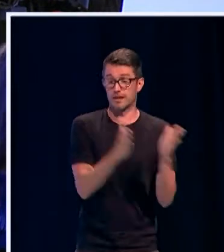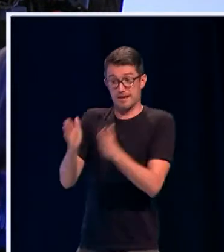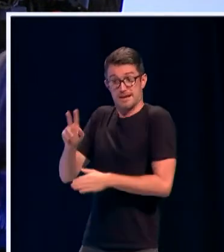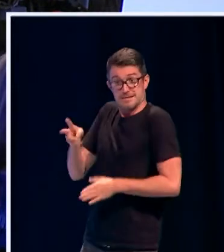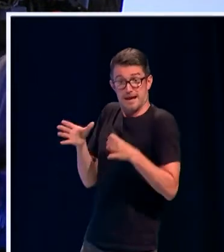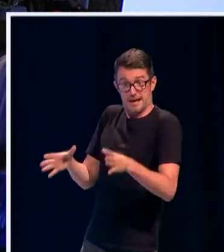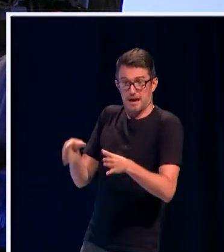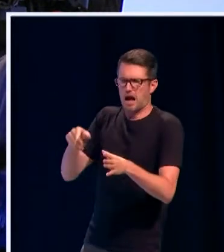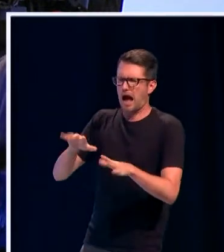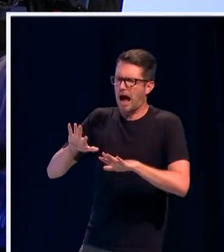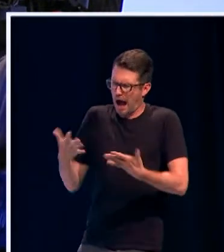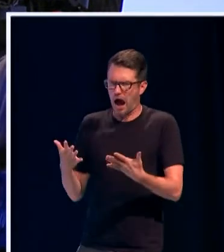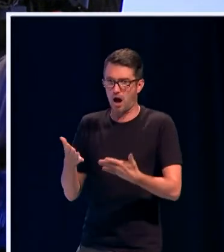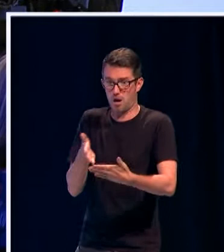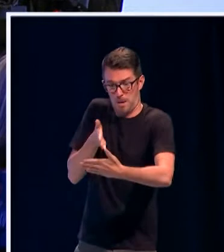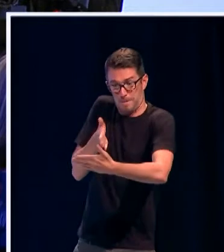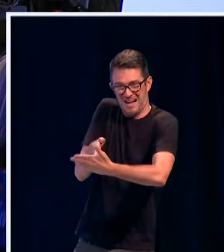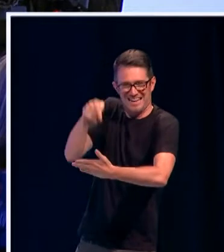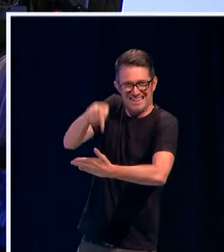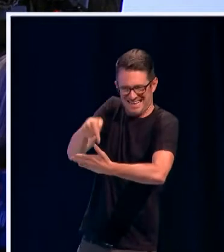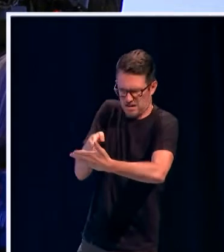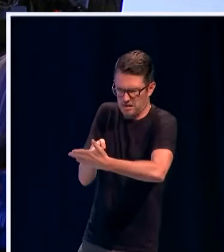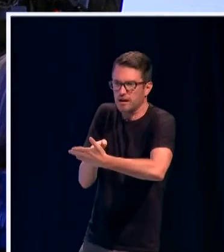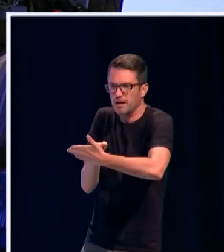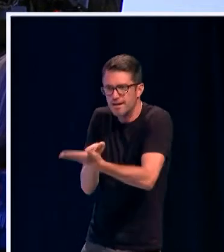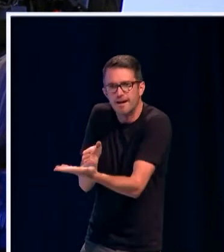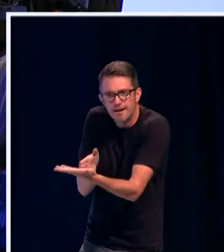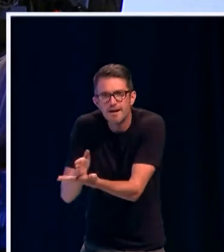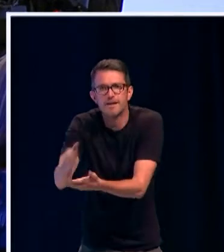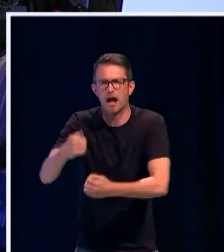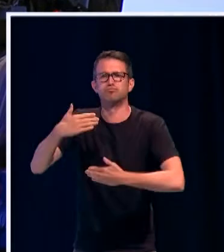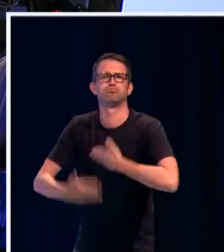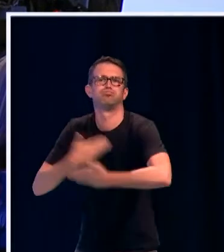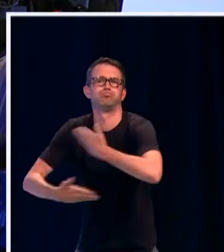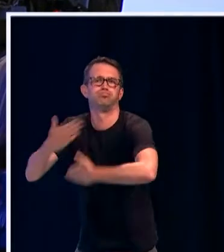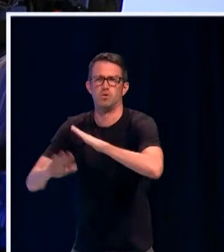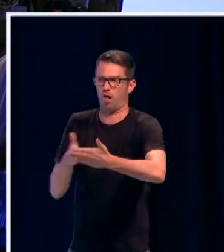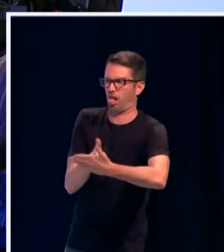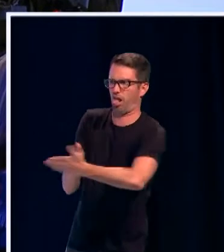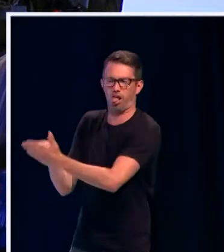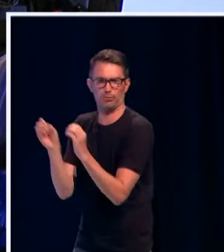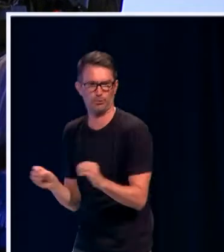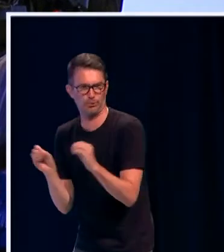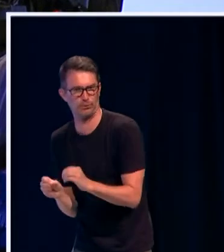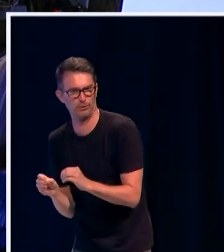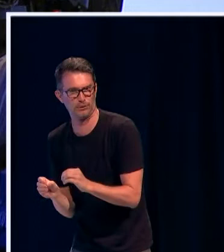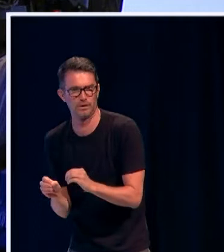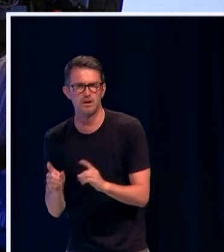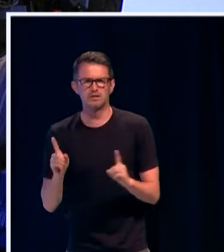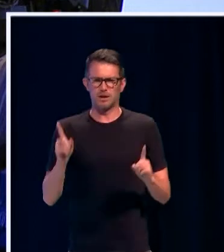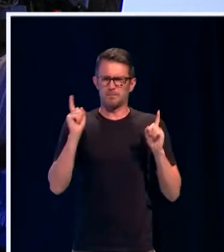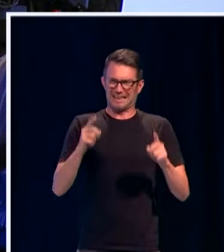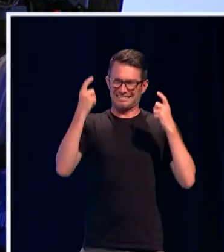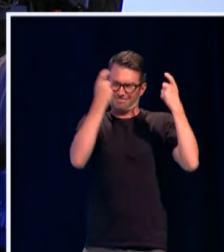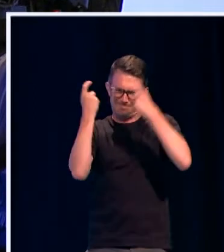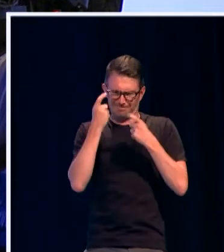participation. The requirement to annually report against these proxies encourages our program managers to